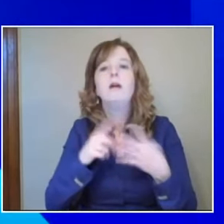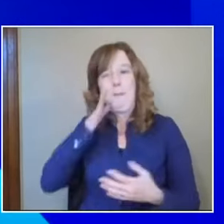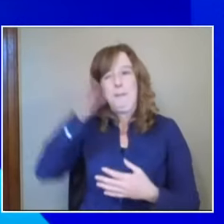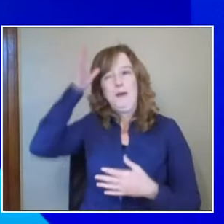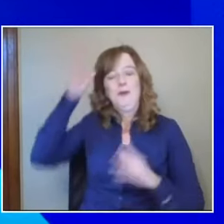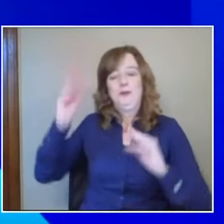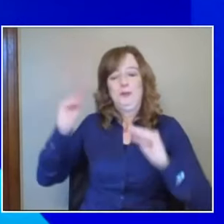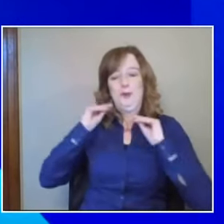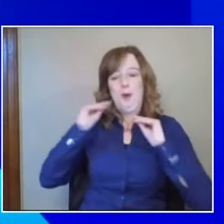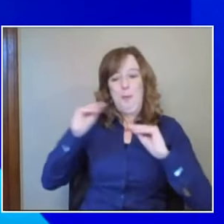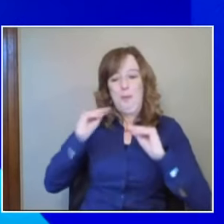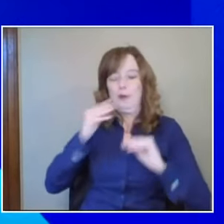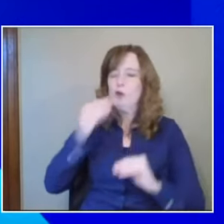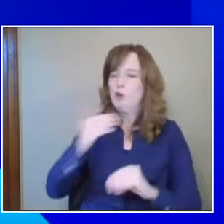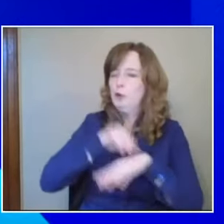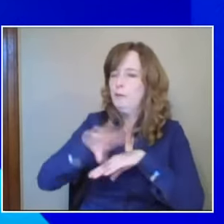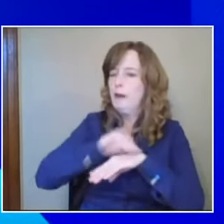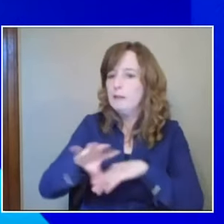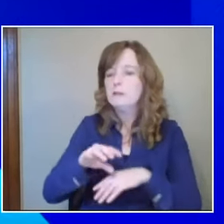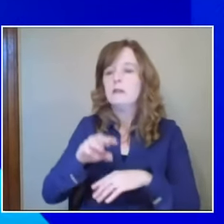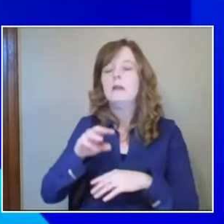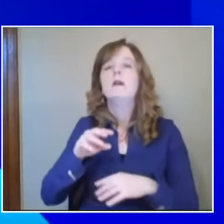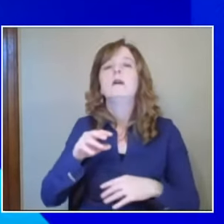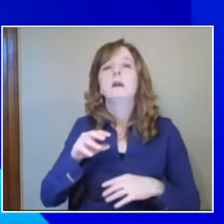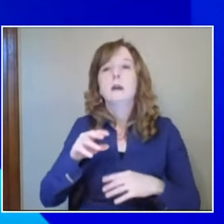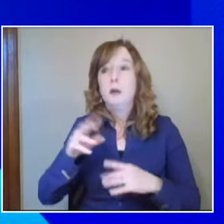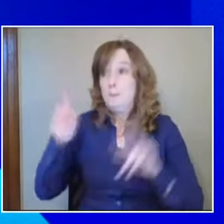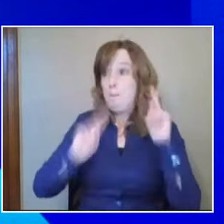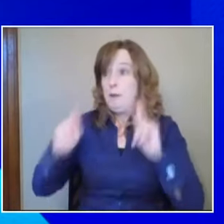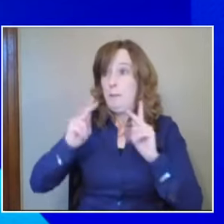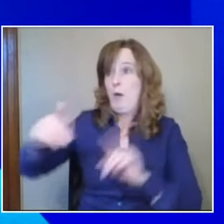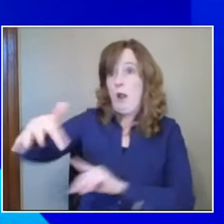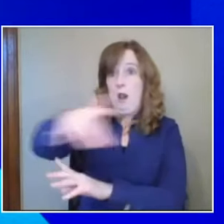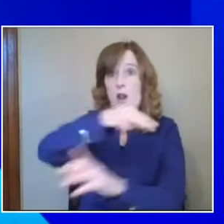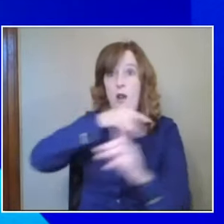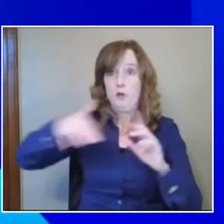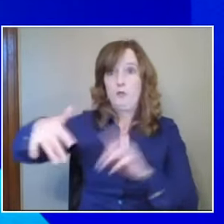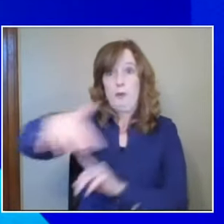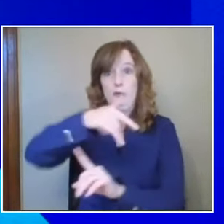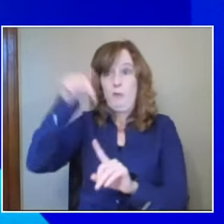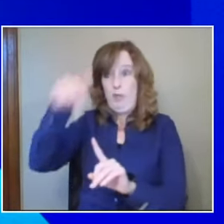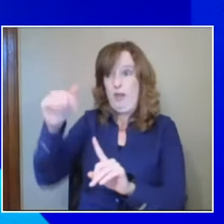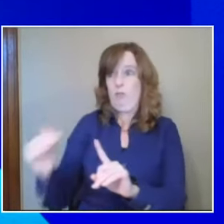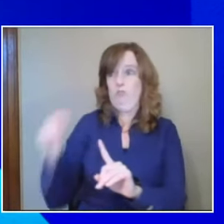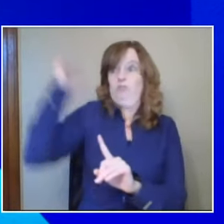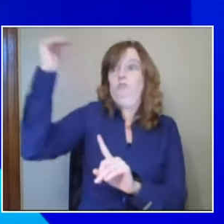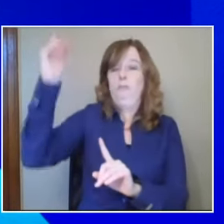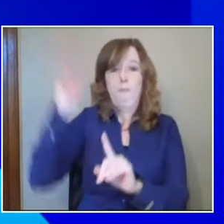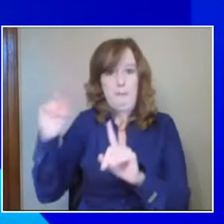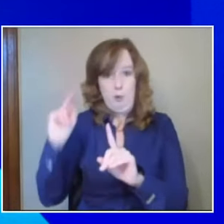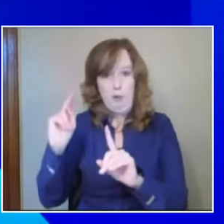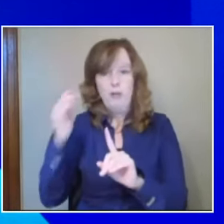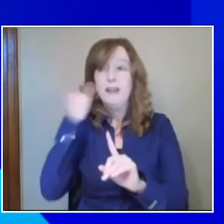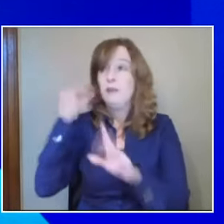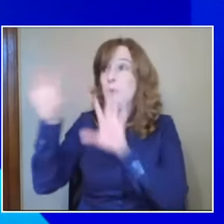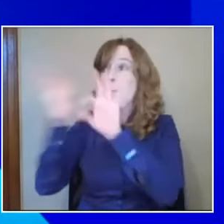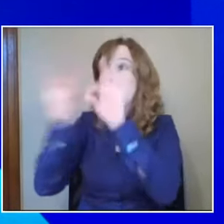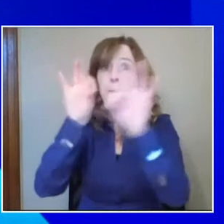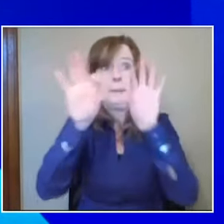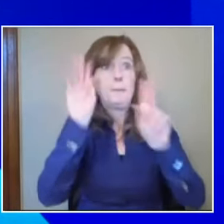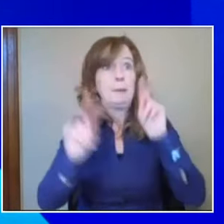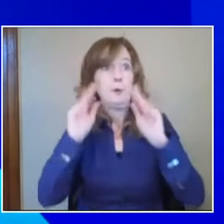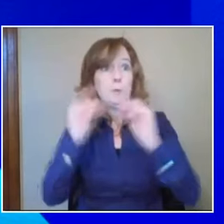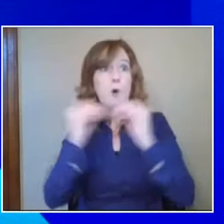excellence. When you work and play with people better than you, you up your game and you help others to up their